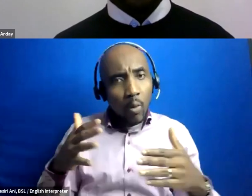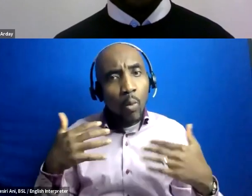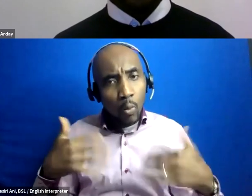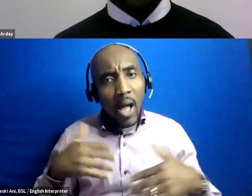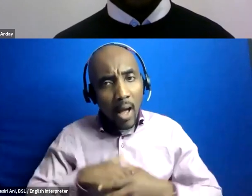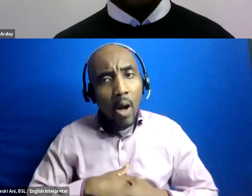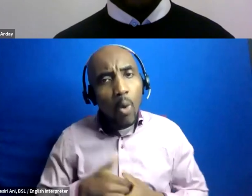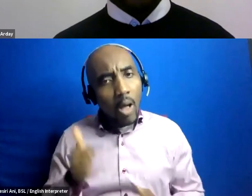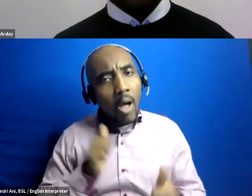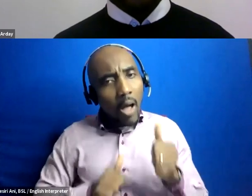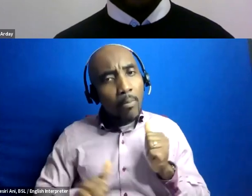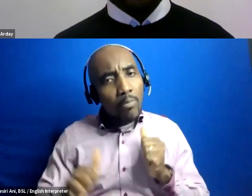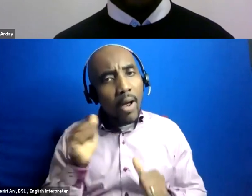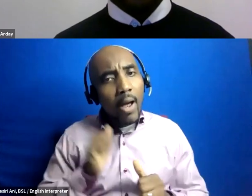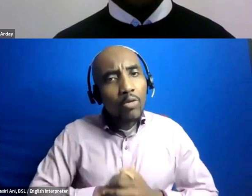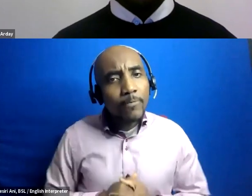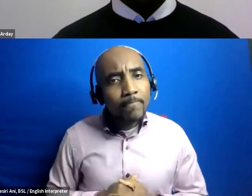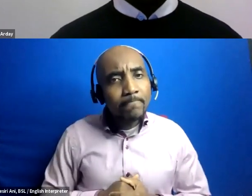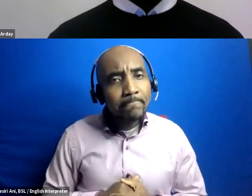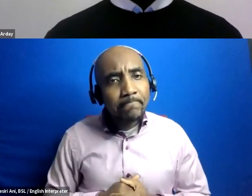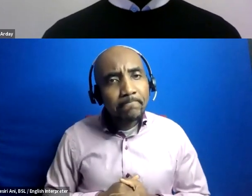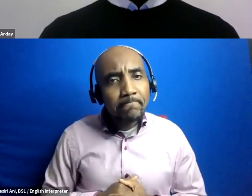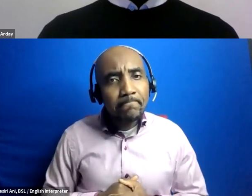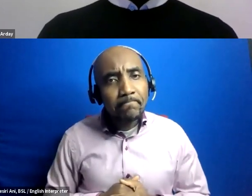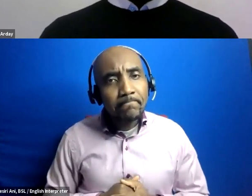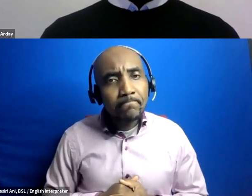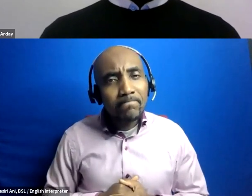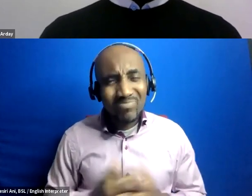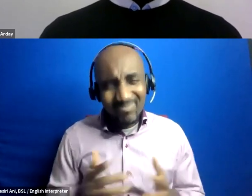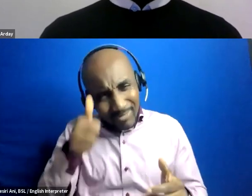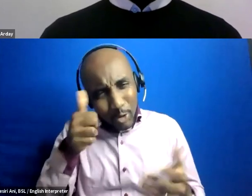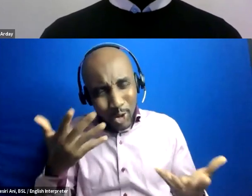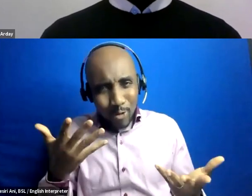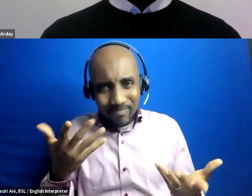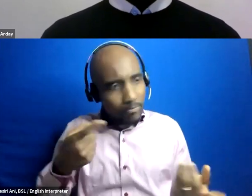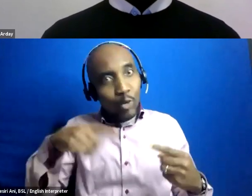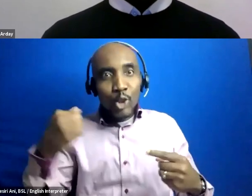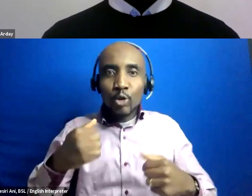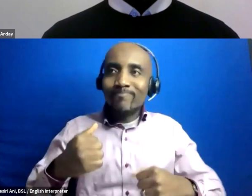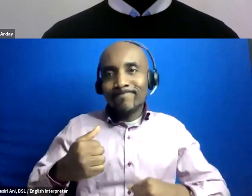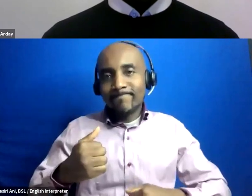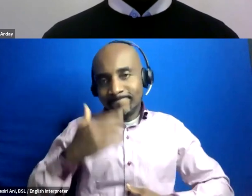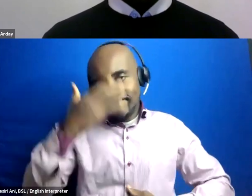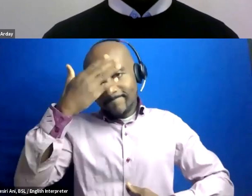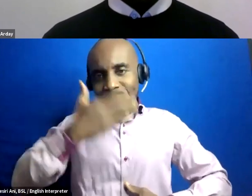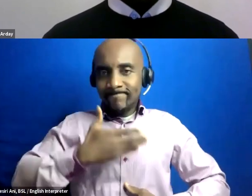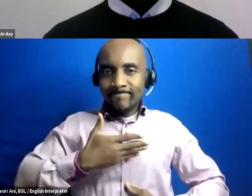I think I'm proud of that. I'm proud of the fact that because what it's like, we're all supposed to be big, strong black men. We don't cry. We